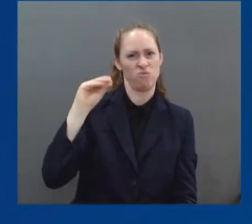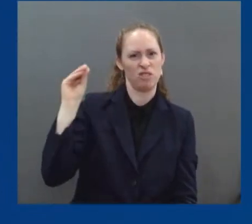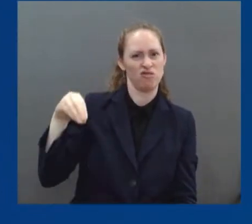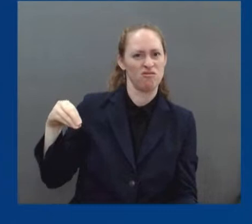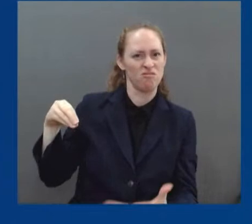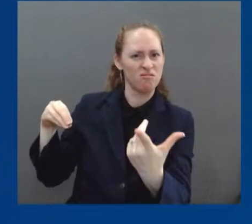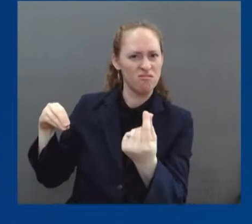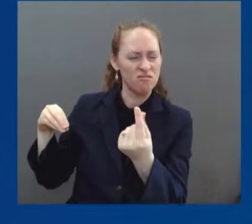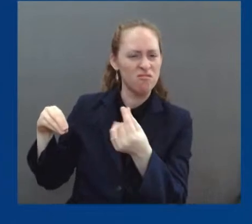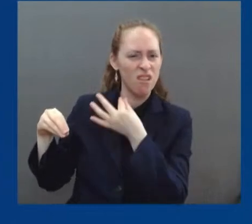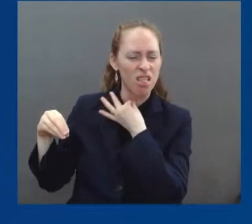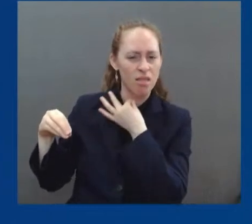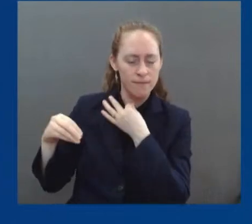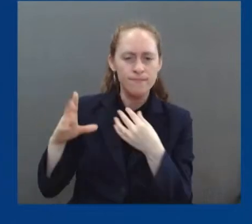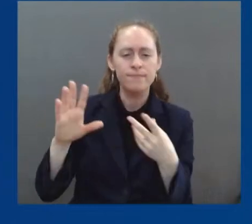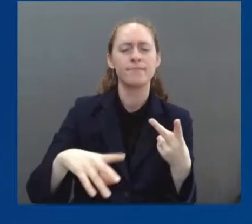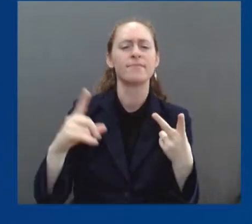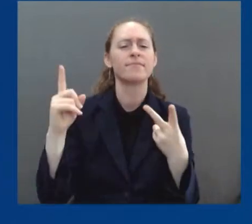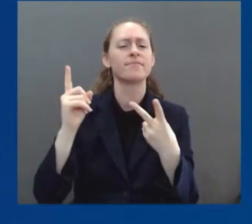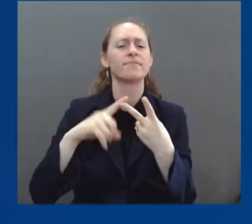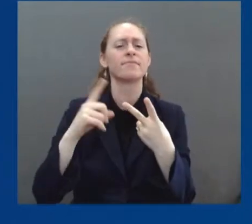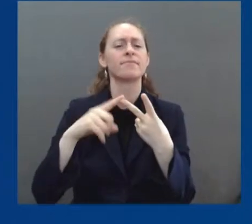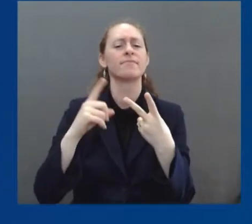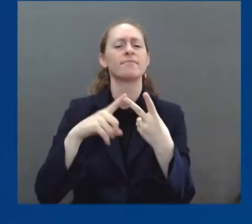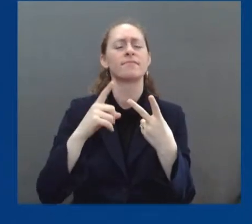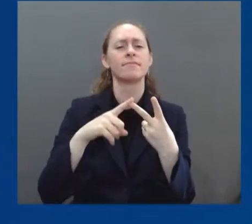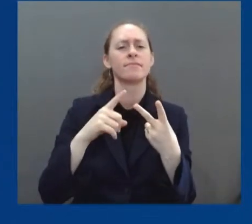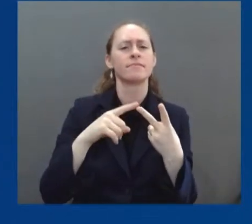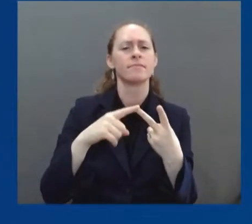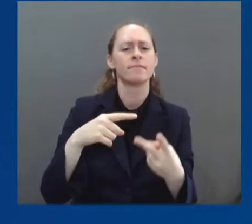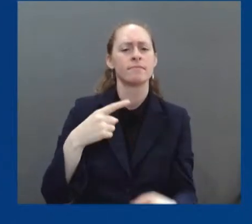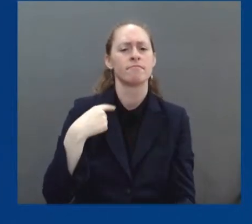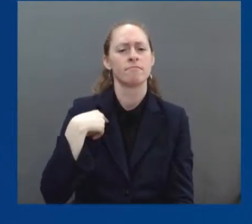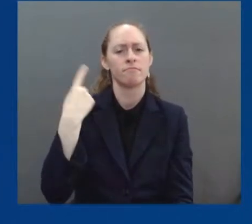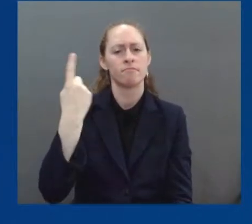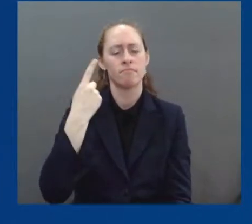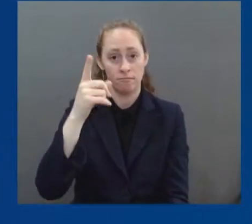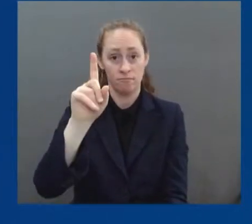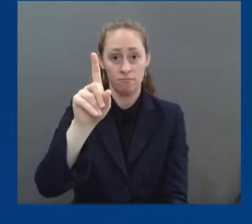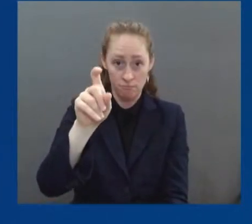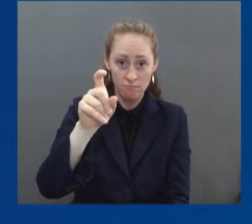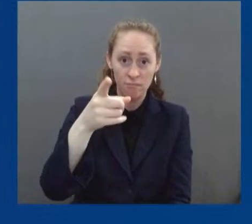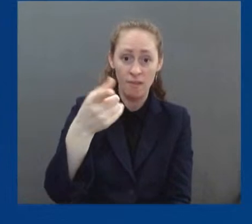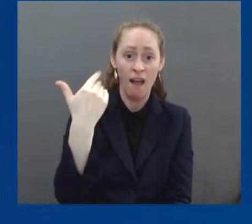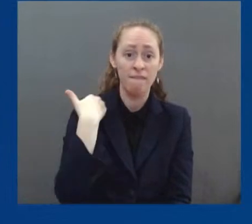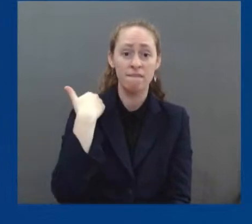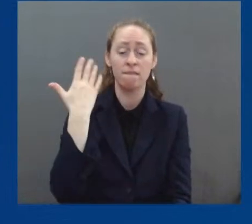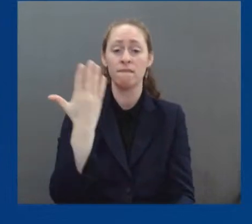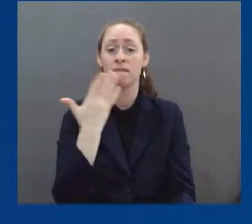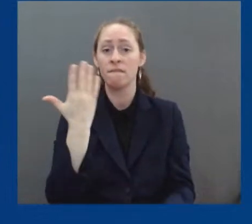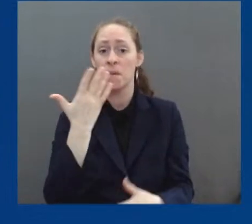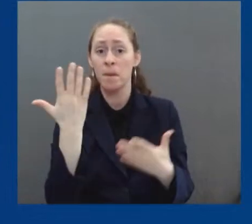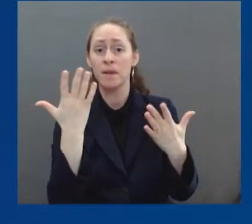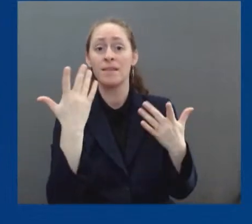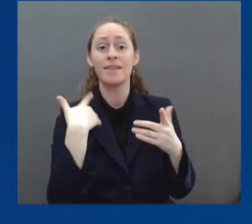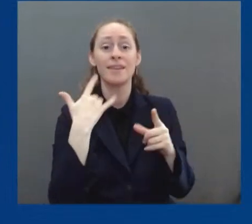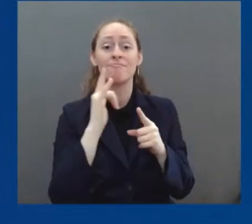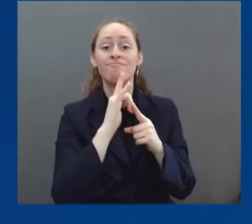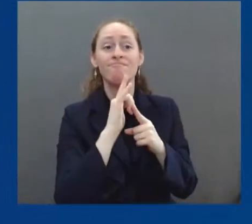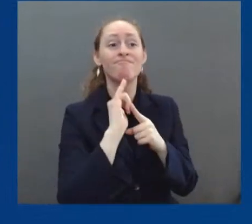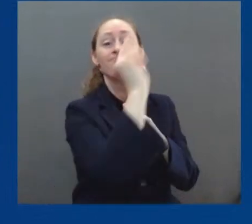of testing for international travel and masks on planes, if we could get an update on that? Okay, on your second